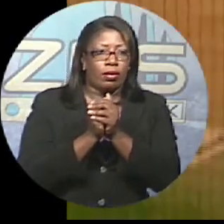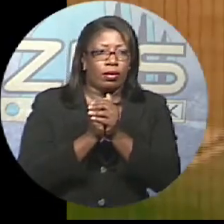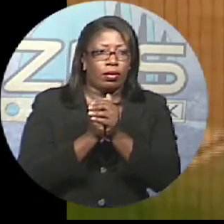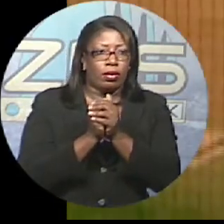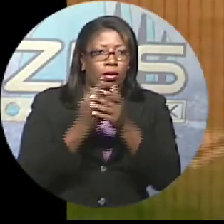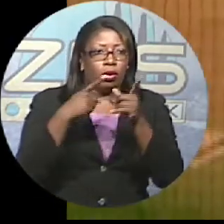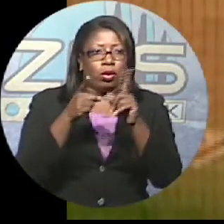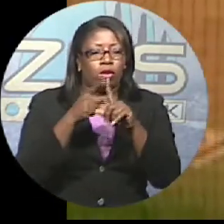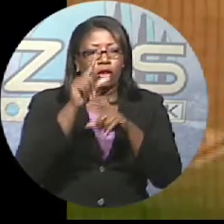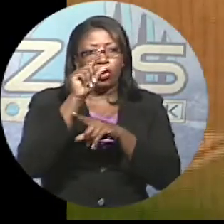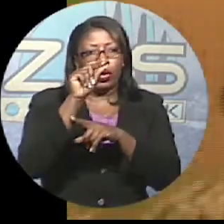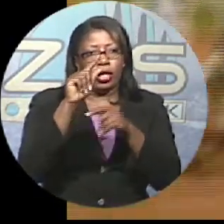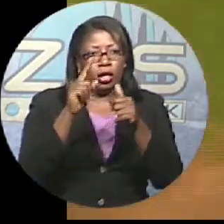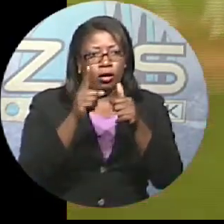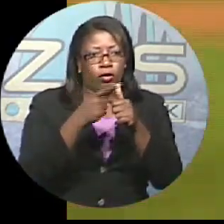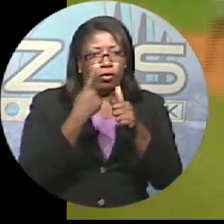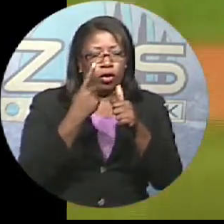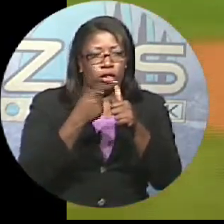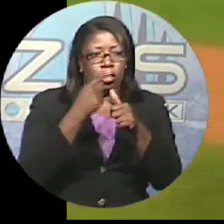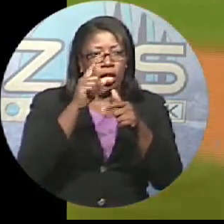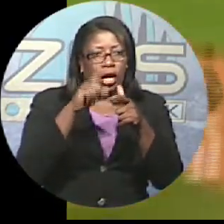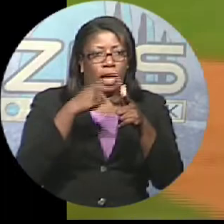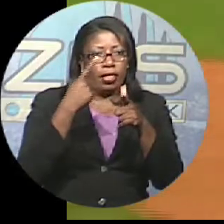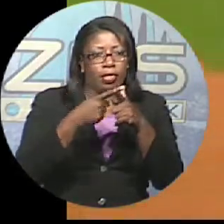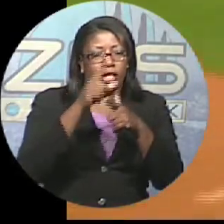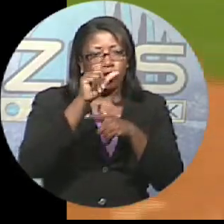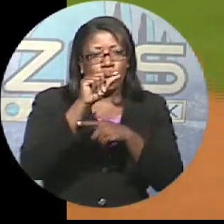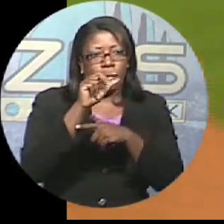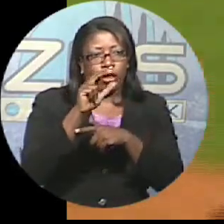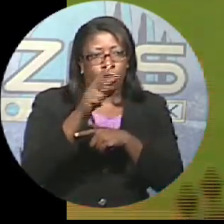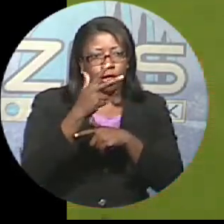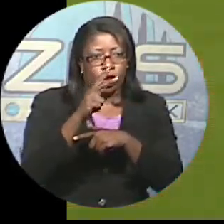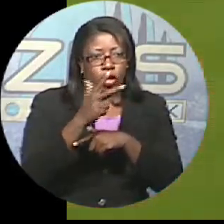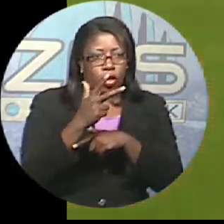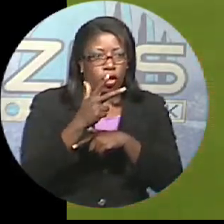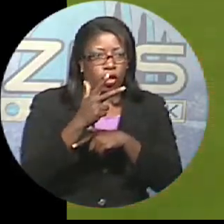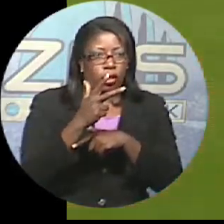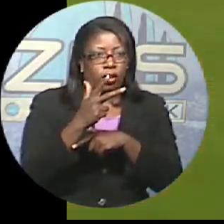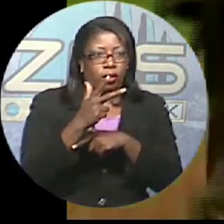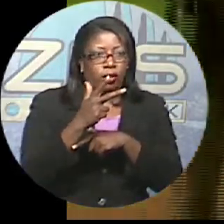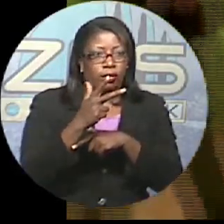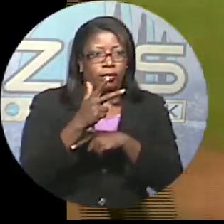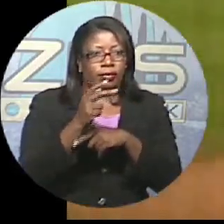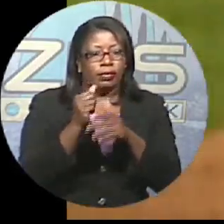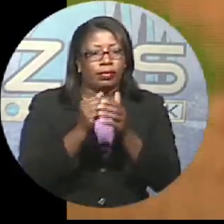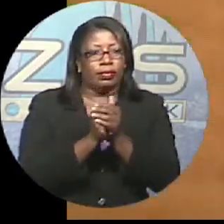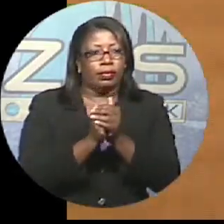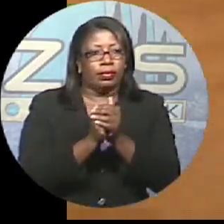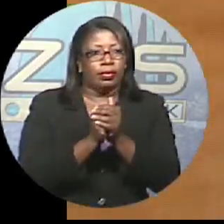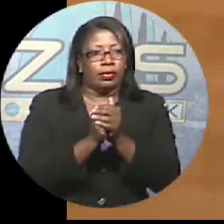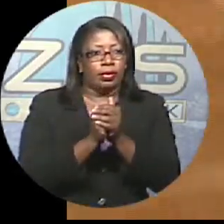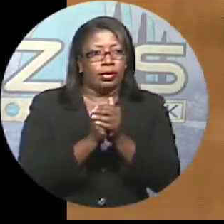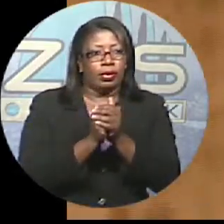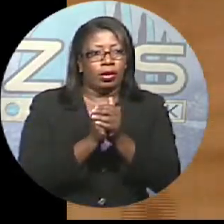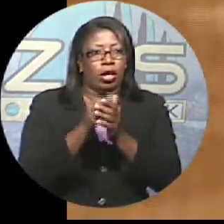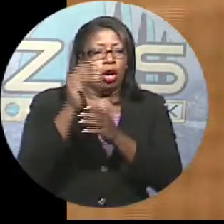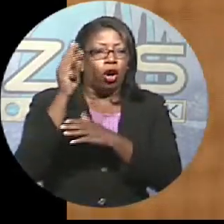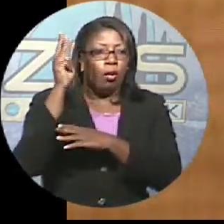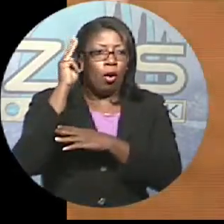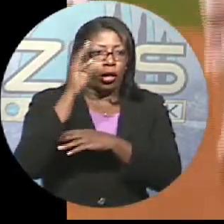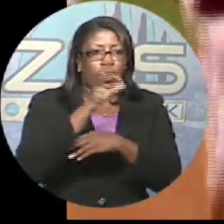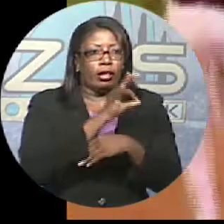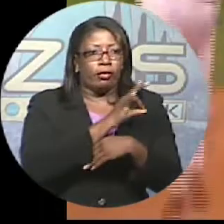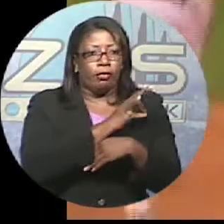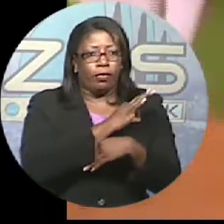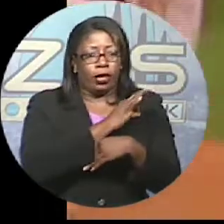We would go to the 21st and then 22nd and then 23rd. For the love of God, fall. And it does. Morgan